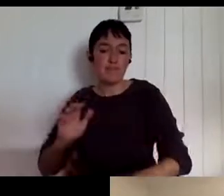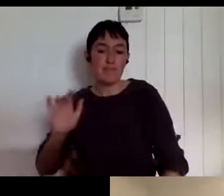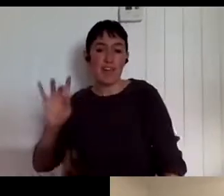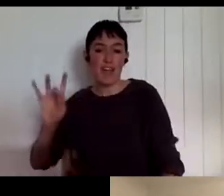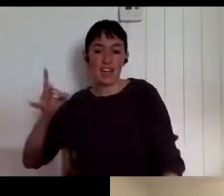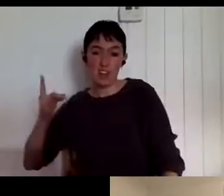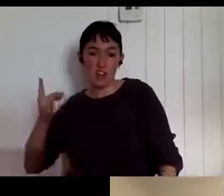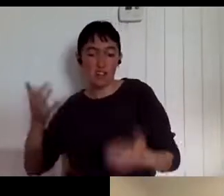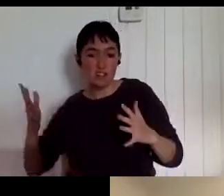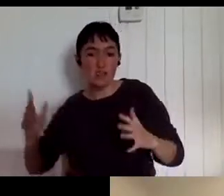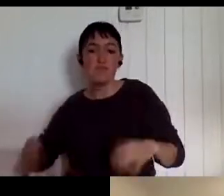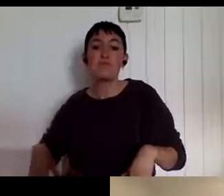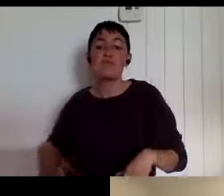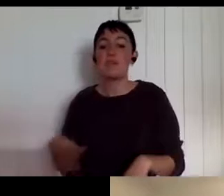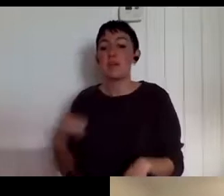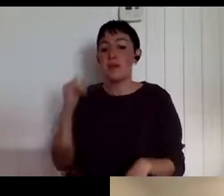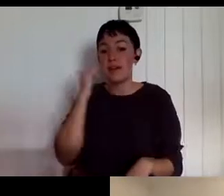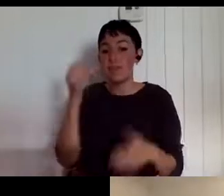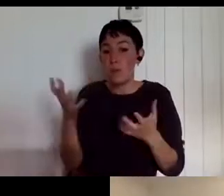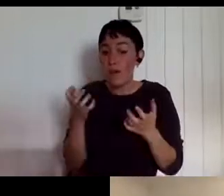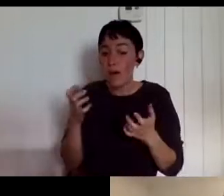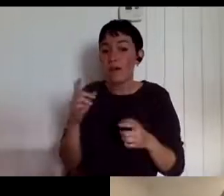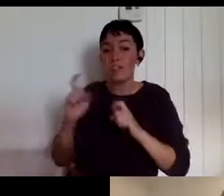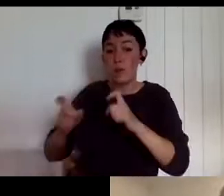to skypeascientist.com and click donate, or go to